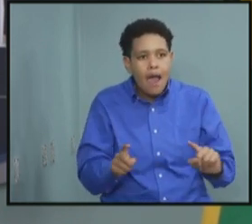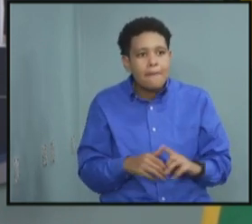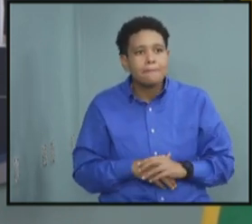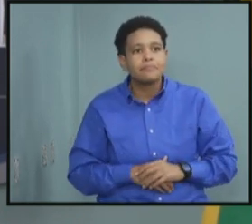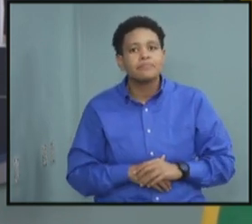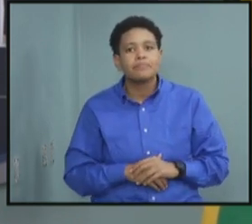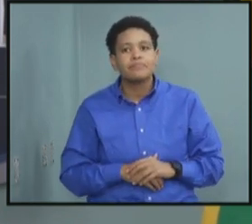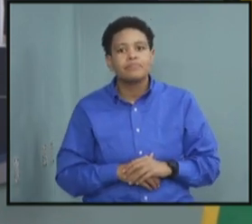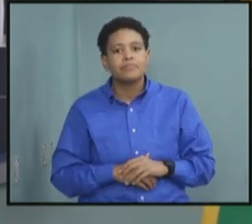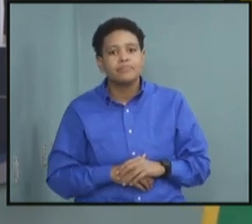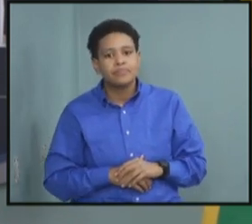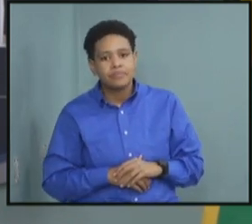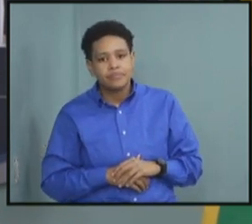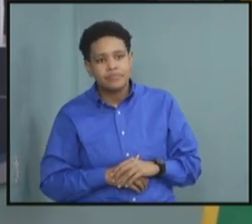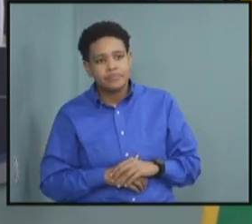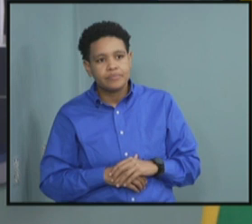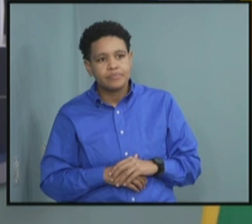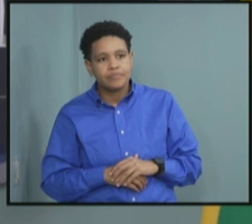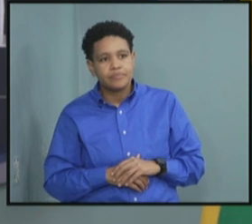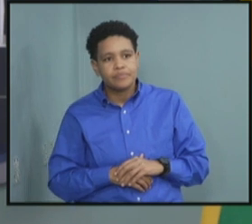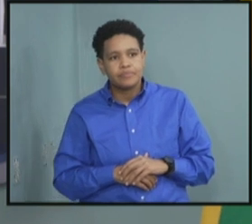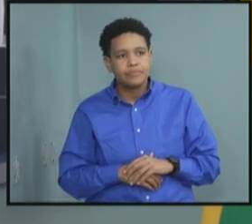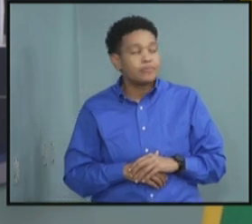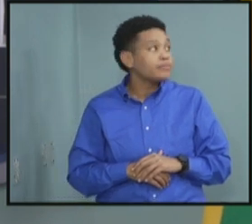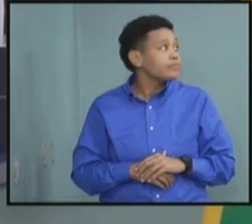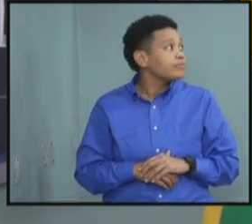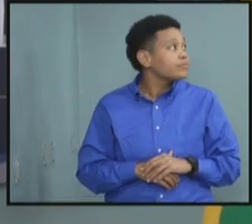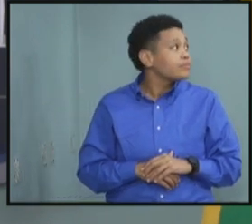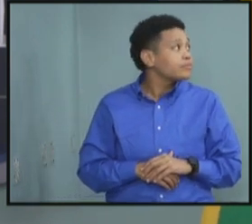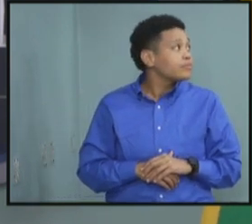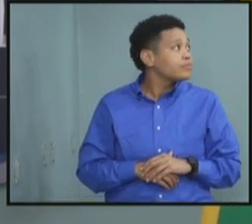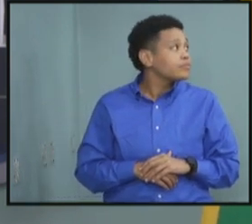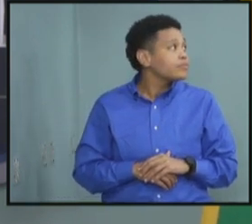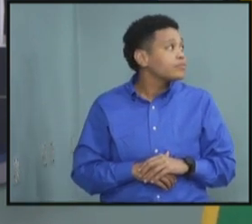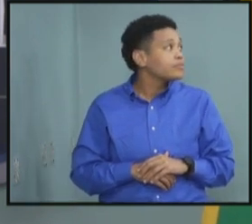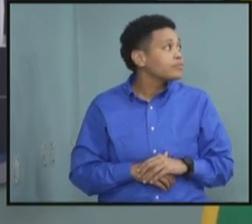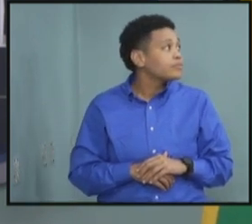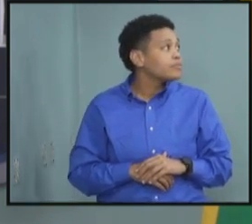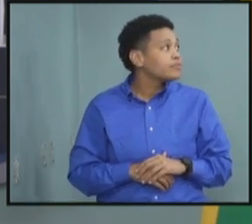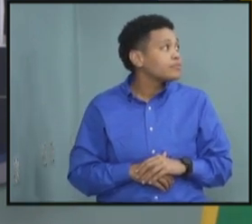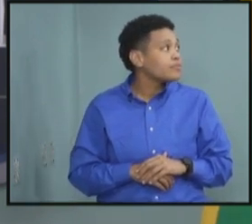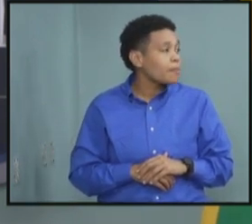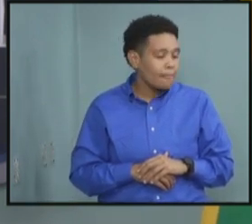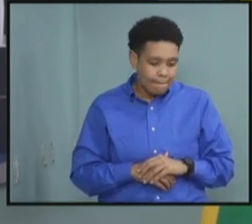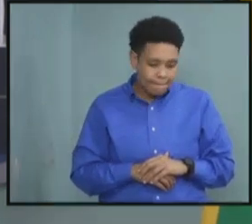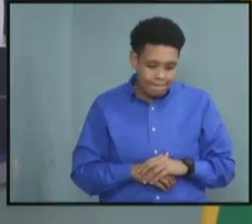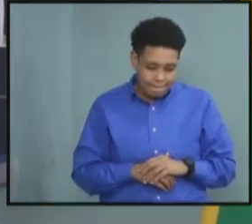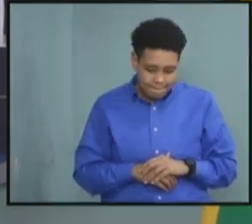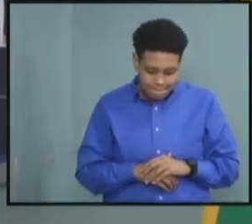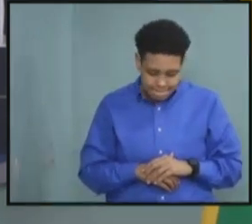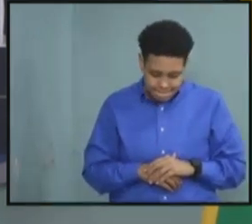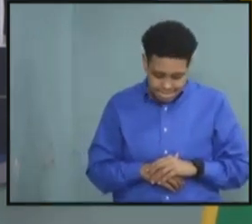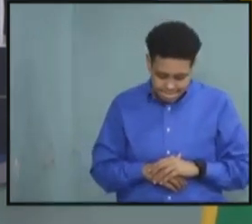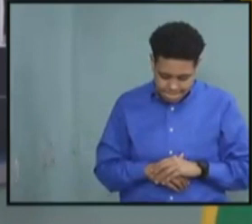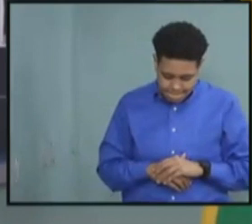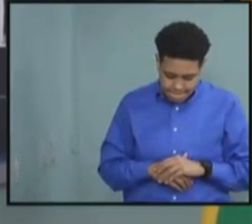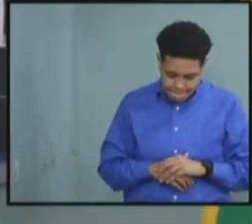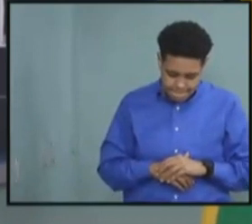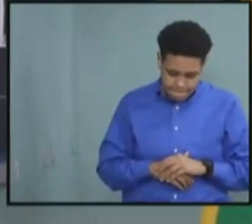bringing them back, we were not able to give them, at first instance,